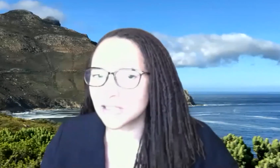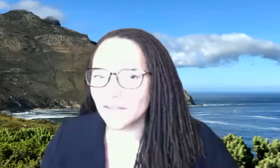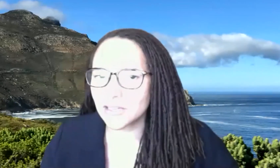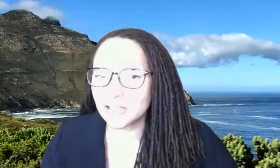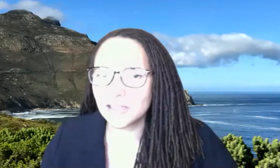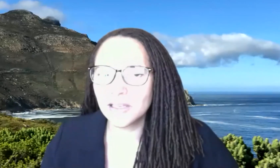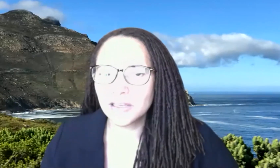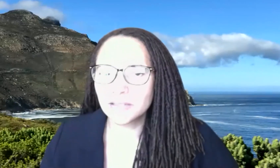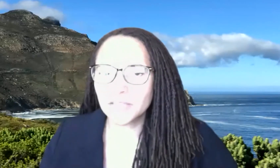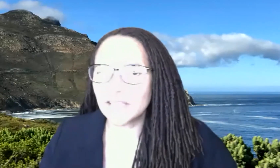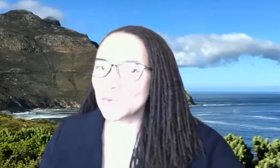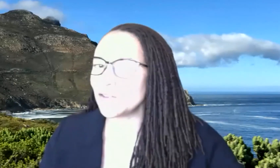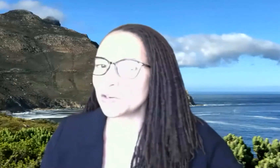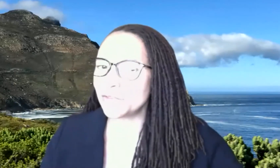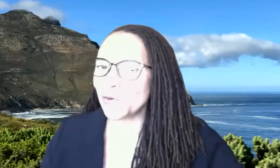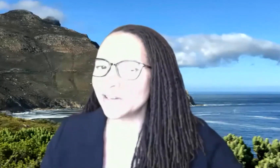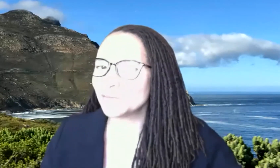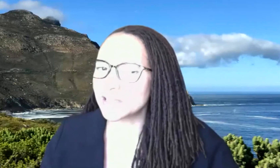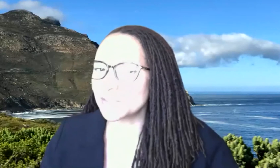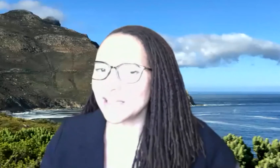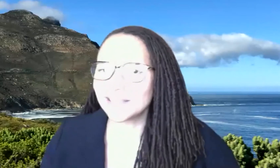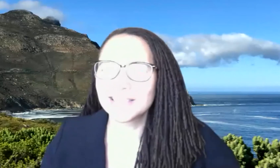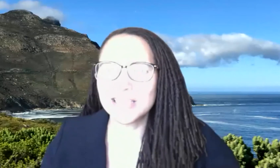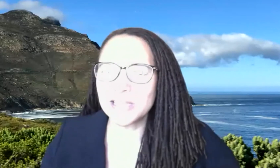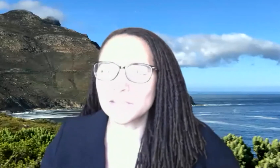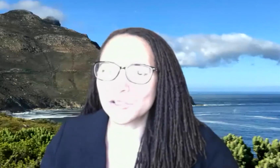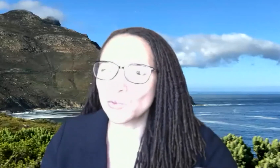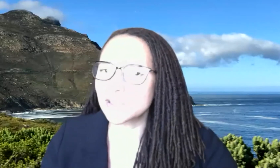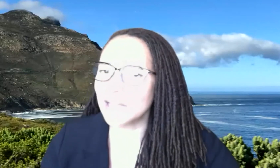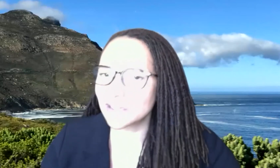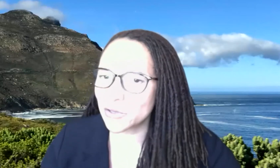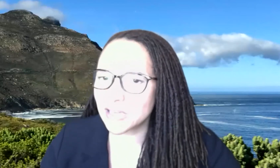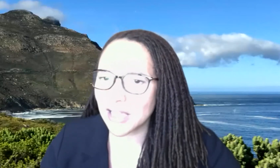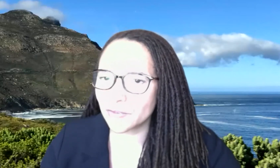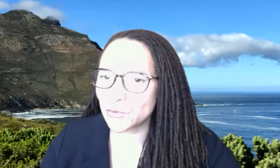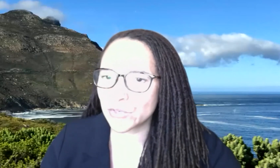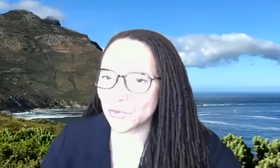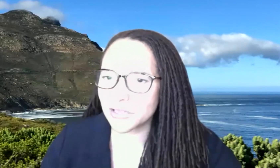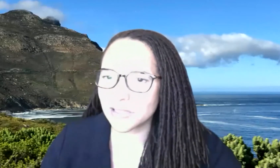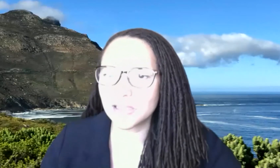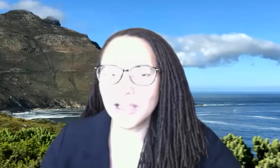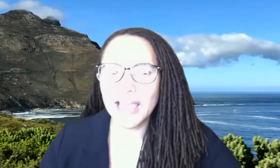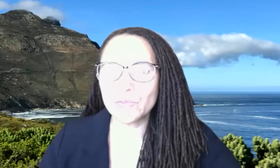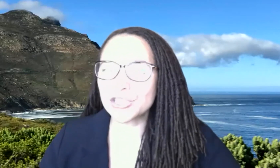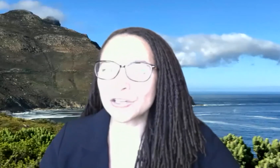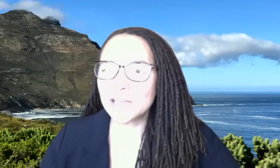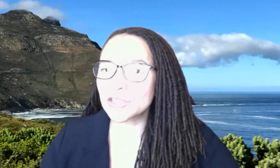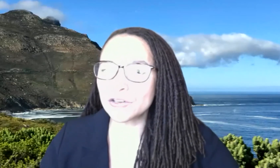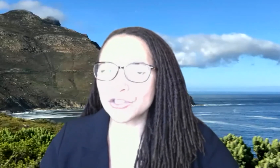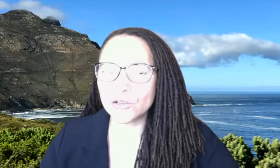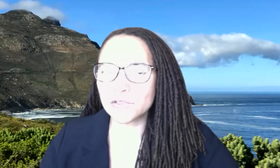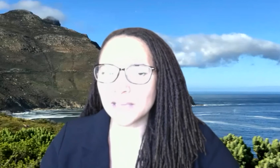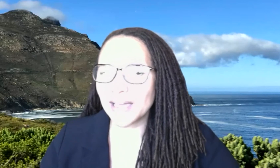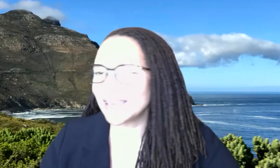and the 70s. Given what I've noted before, what does this mean? This means schools in Black communities have fewer resources. And